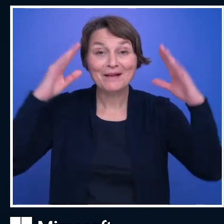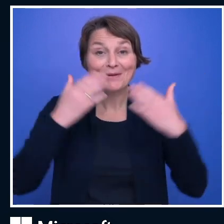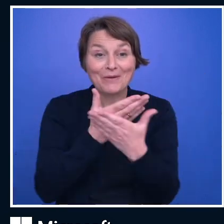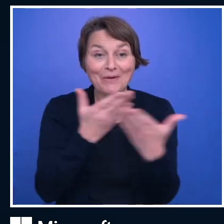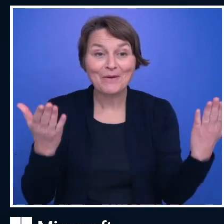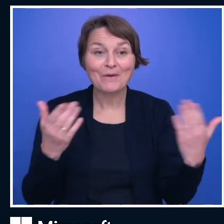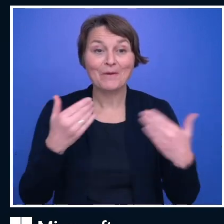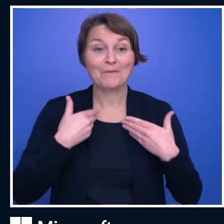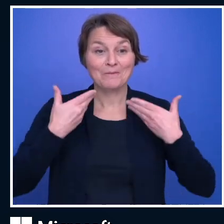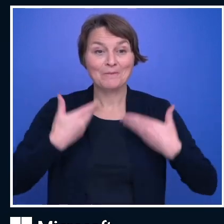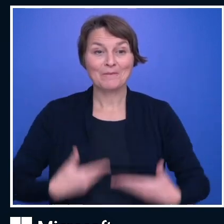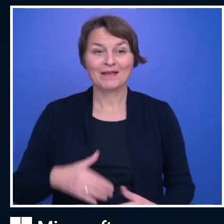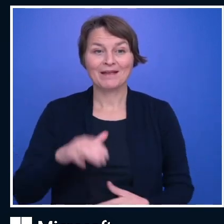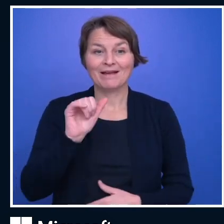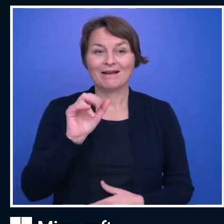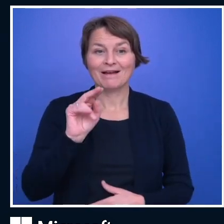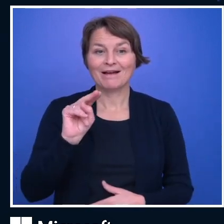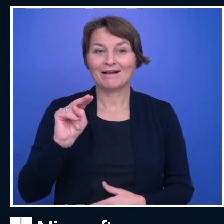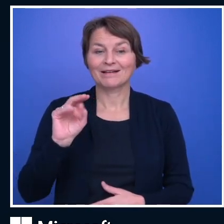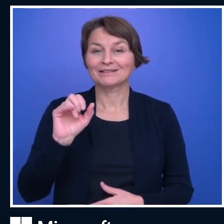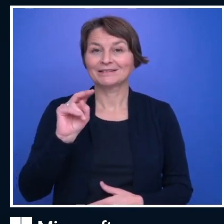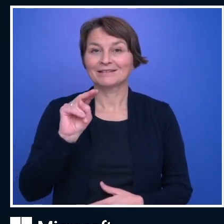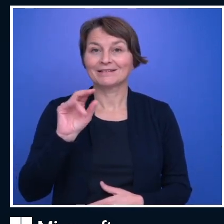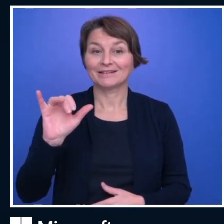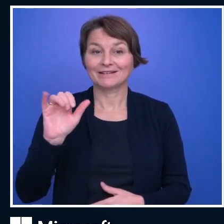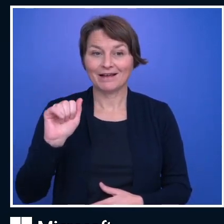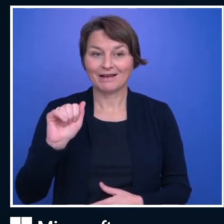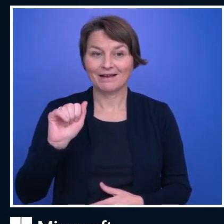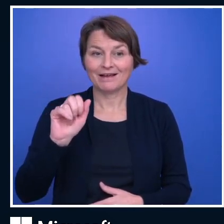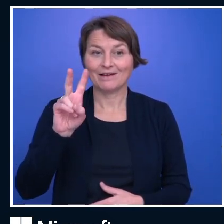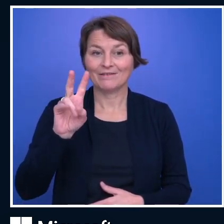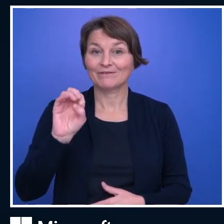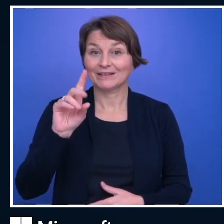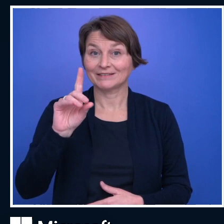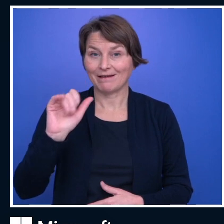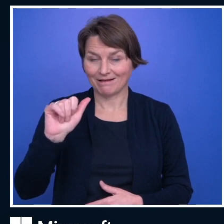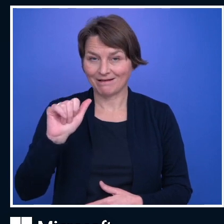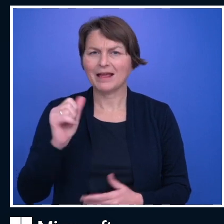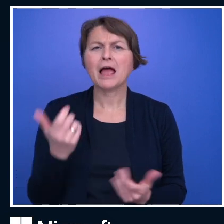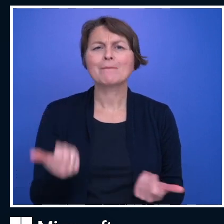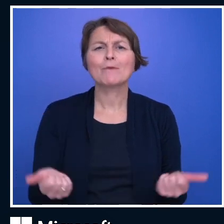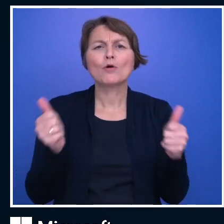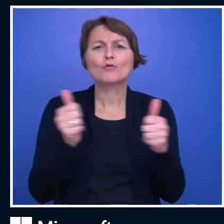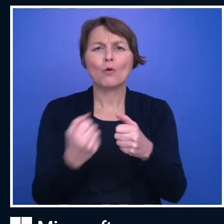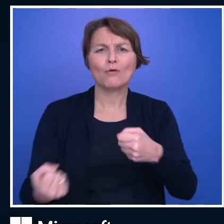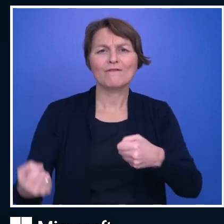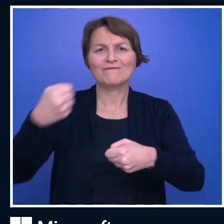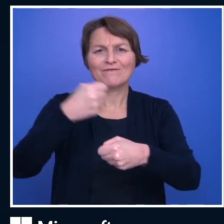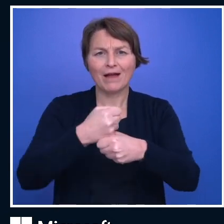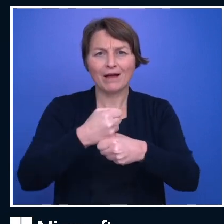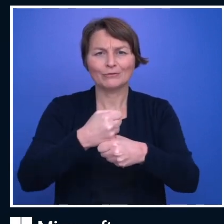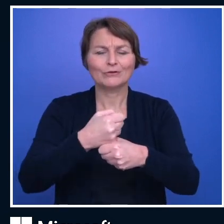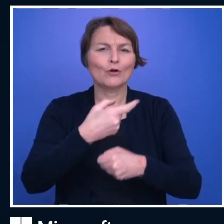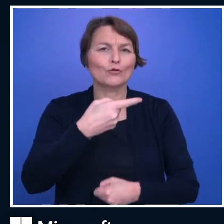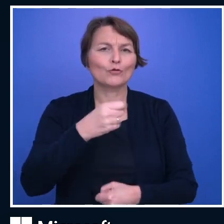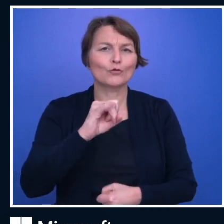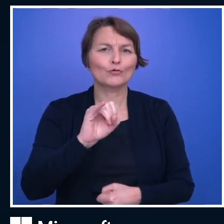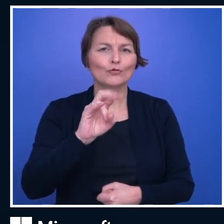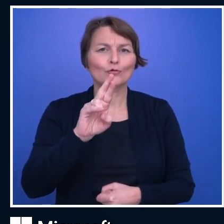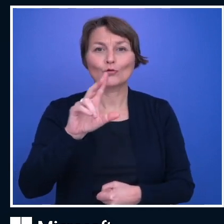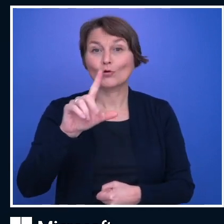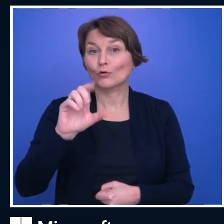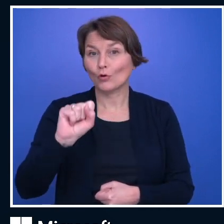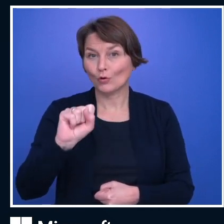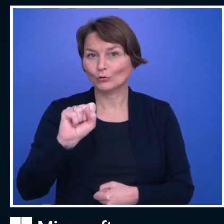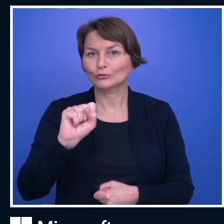a Gold Microsoft Learn Student Ambassador, and also the co-founder of Girls Code. And I'm here today to talk to you guys about popular machine learning